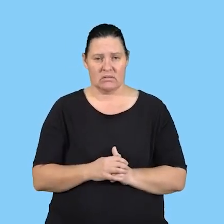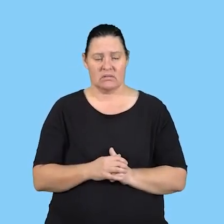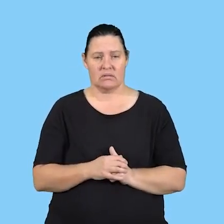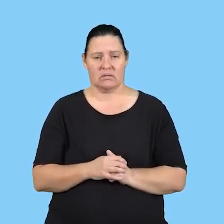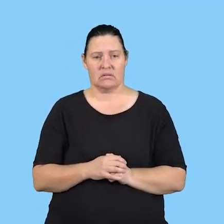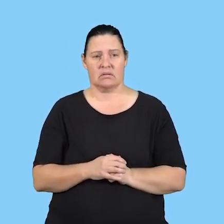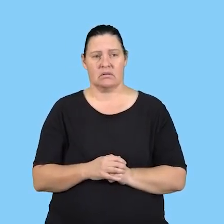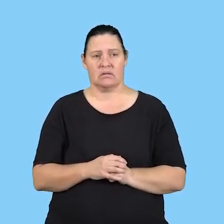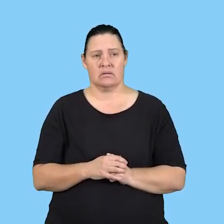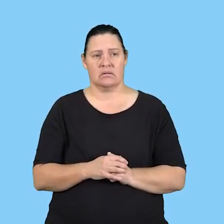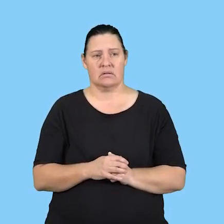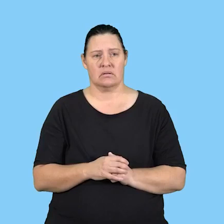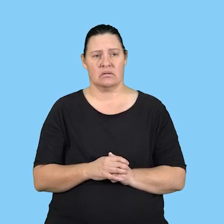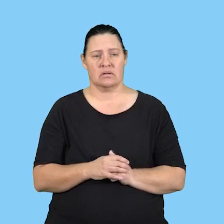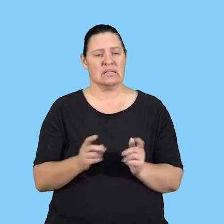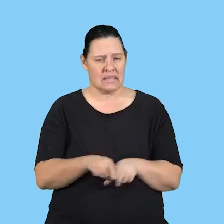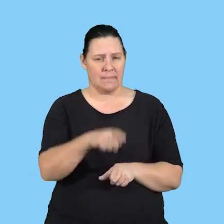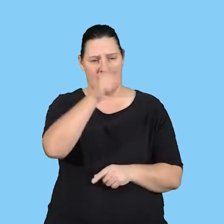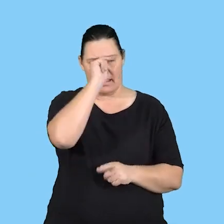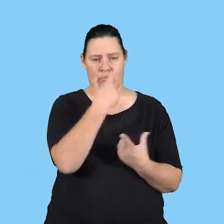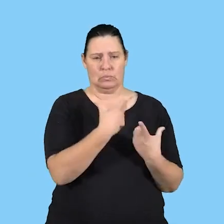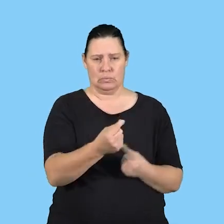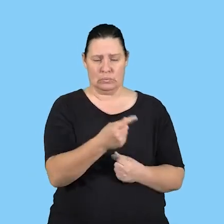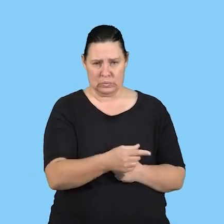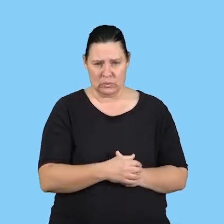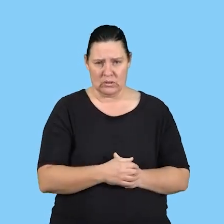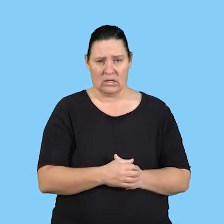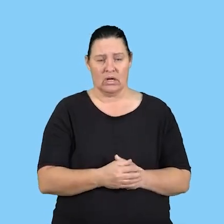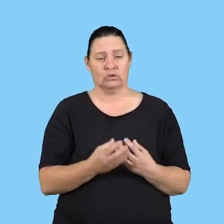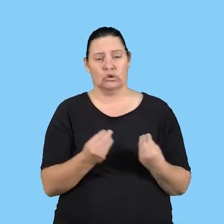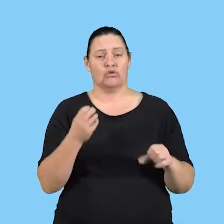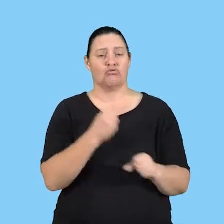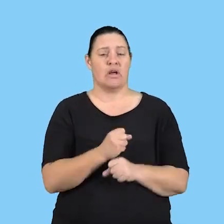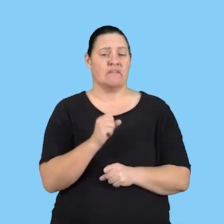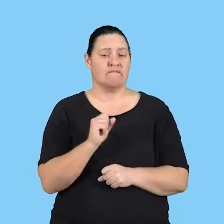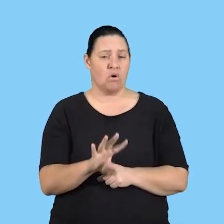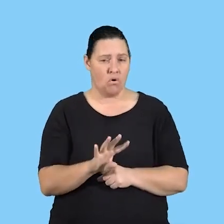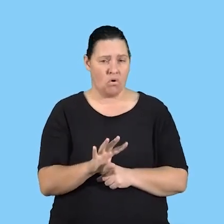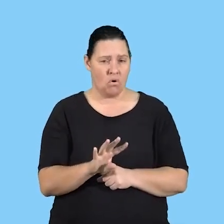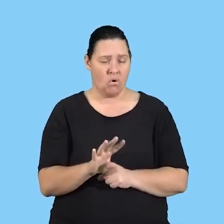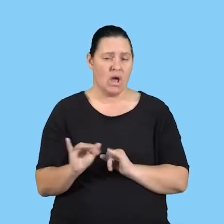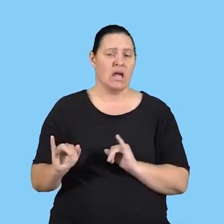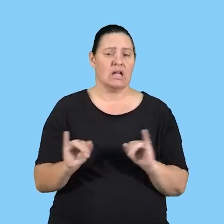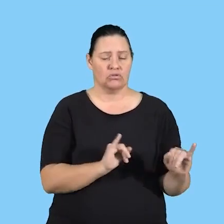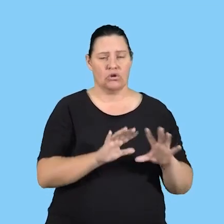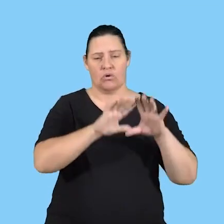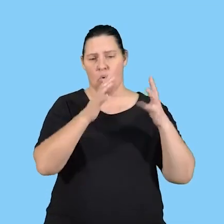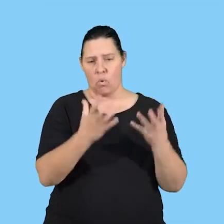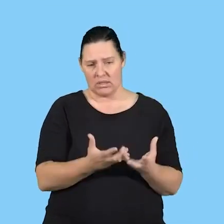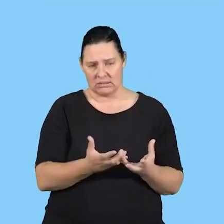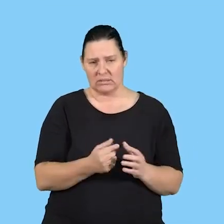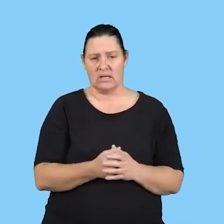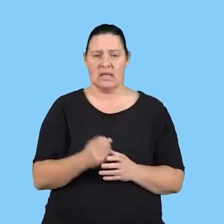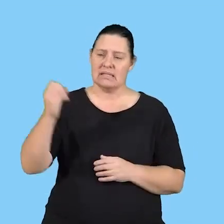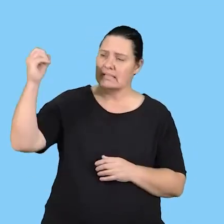that, well, as it was done in CAPS as well, children in grade 4 are introduced to planet Earth,